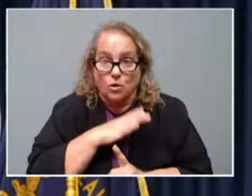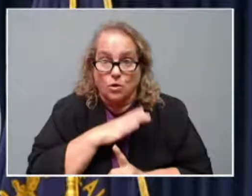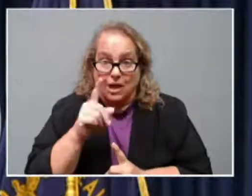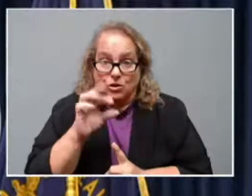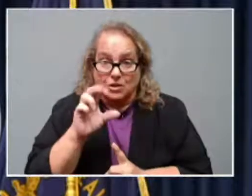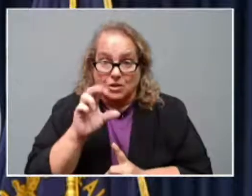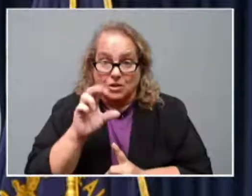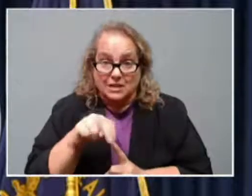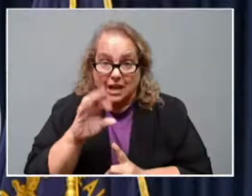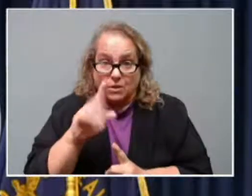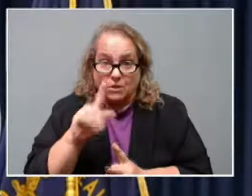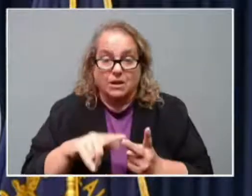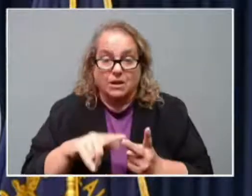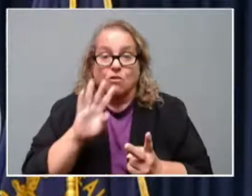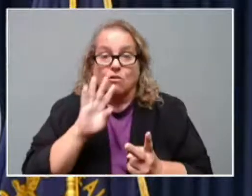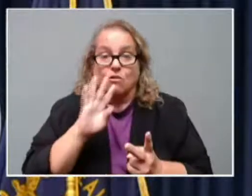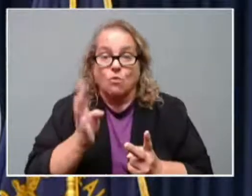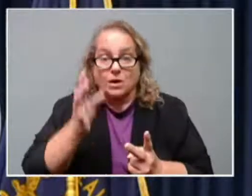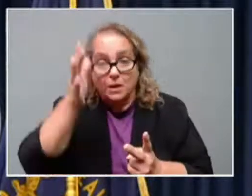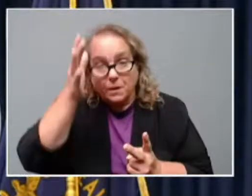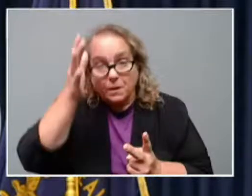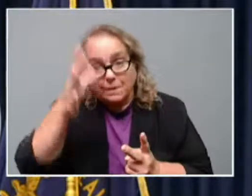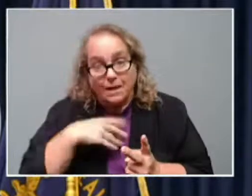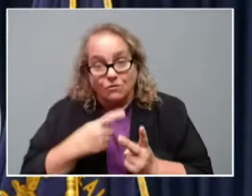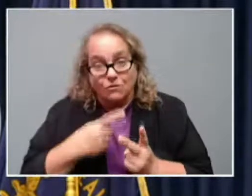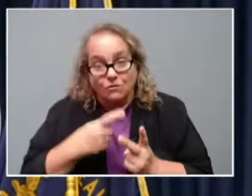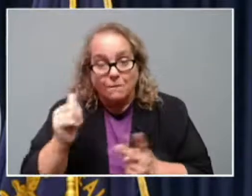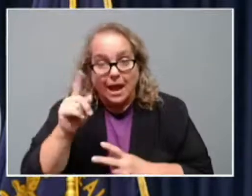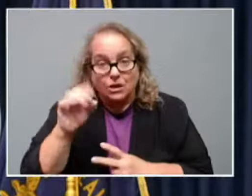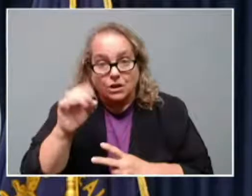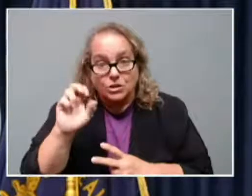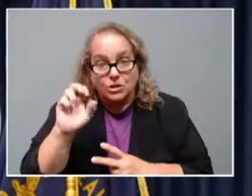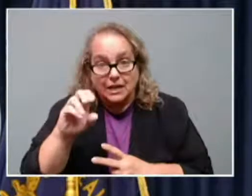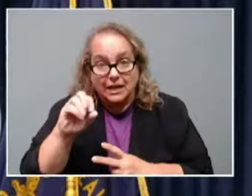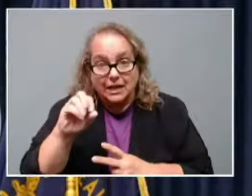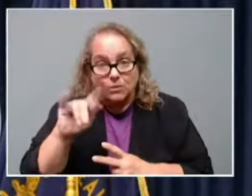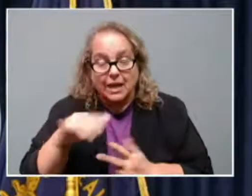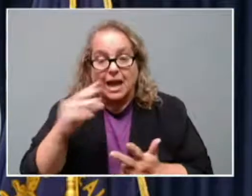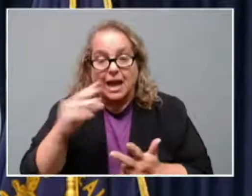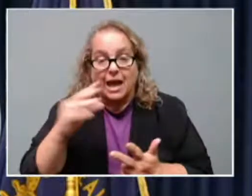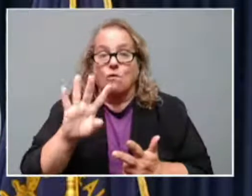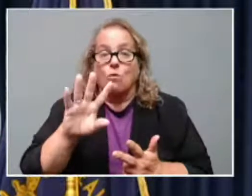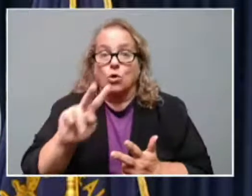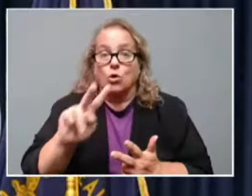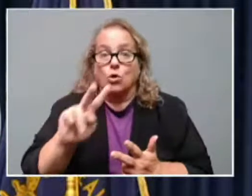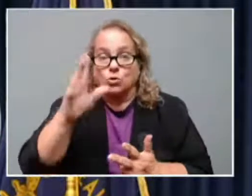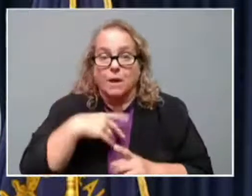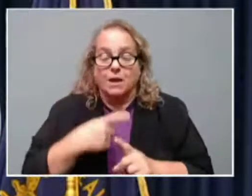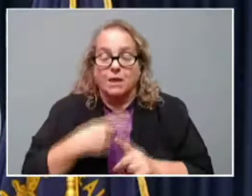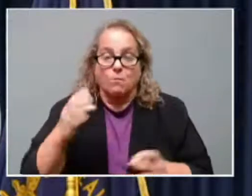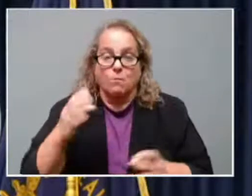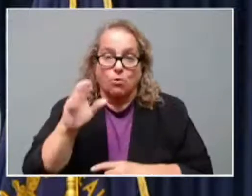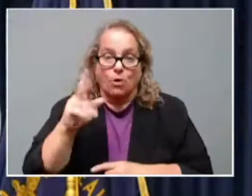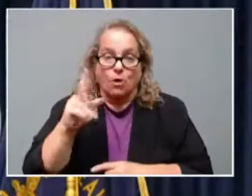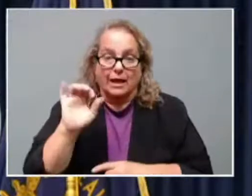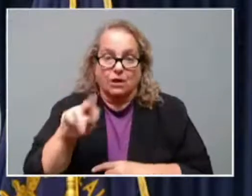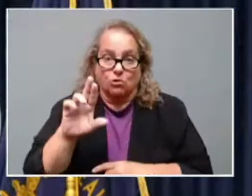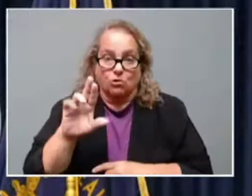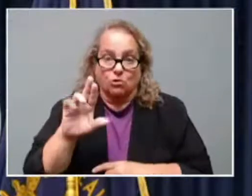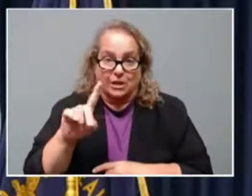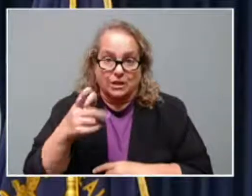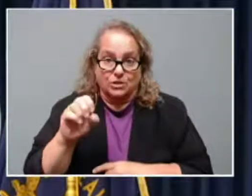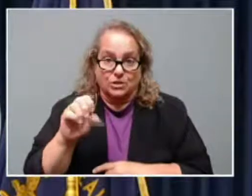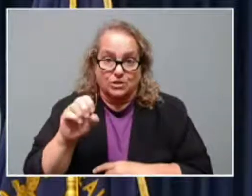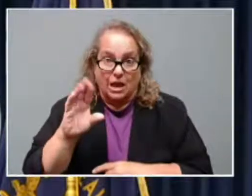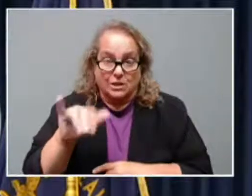a 40-year-old man from Anderson County, and a 42-year-old man from Breckinridge County. So remember, the Delta variant